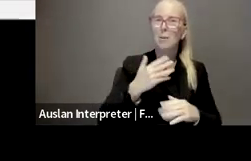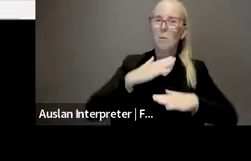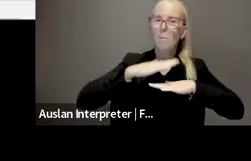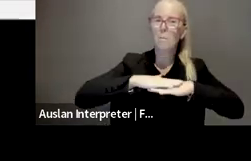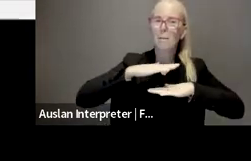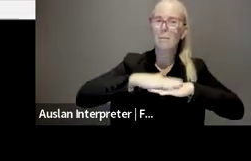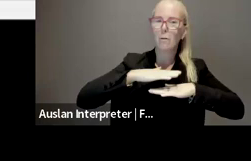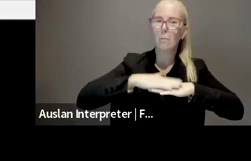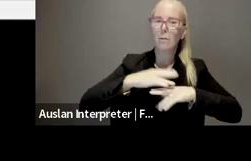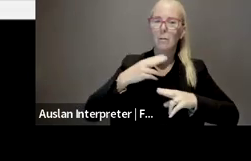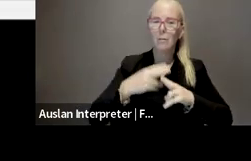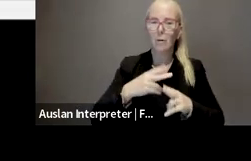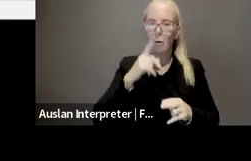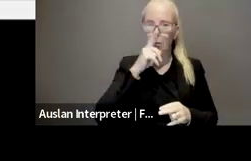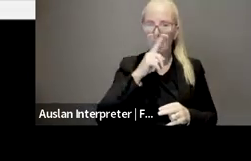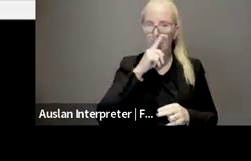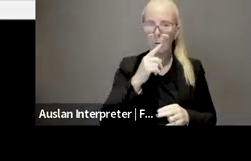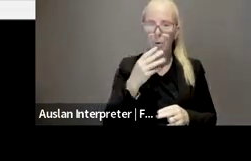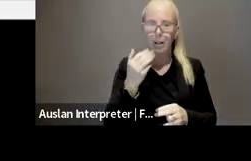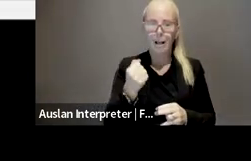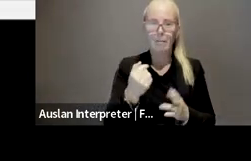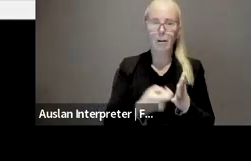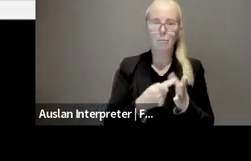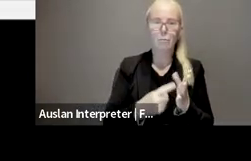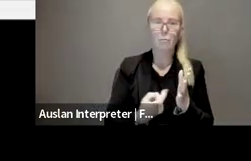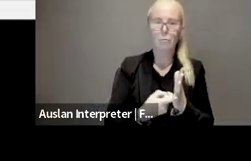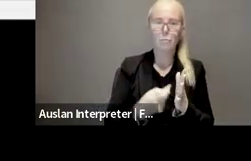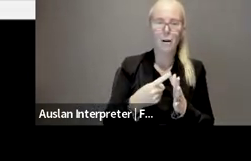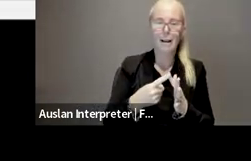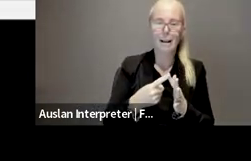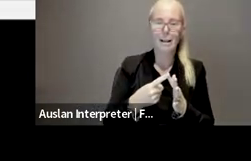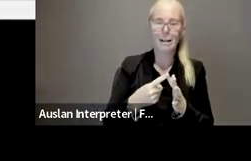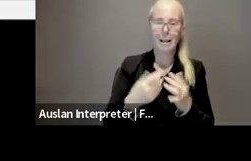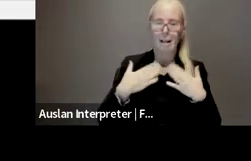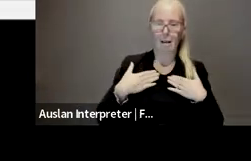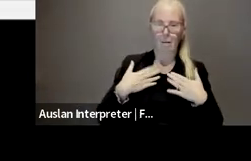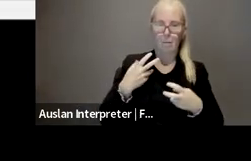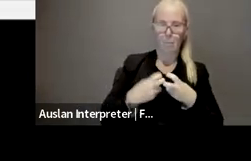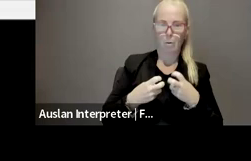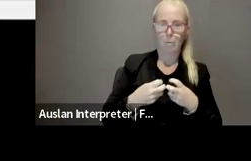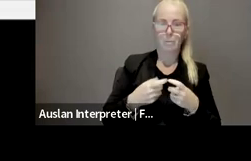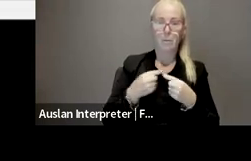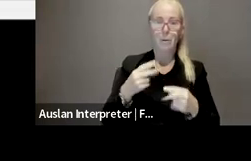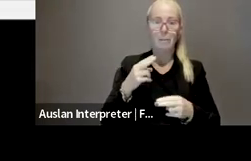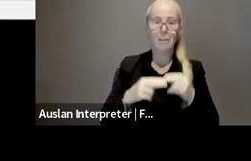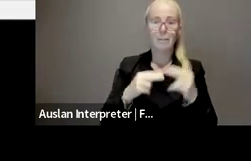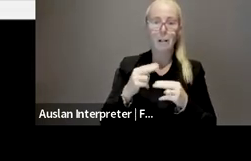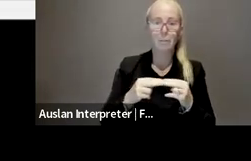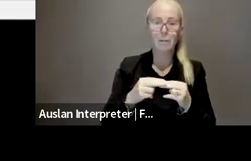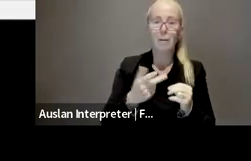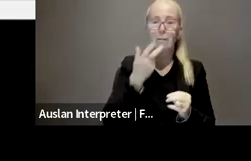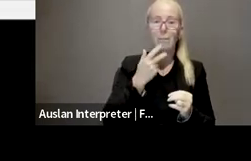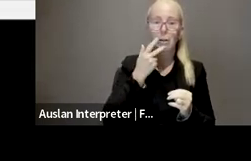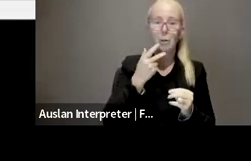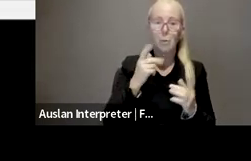chronic condition. We host virtual social meetups, develop software for accessibility, and raise